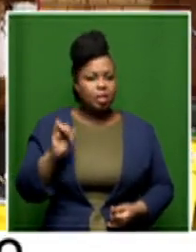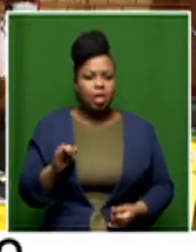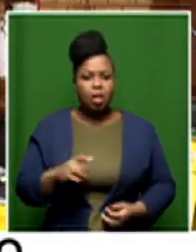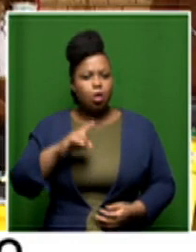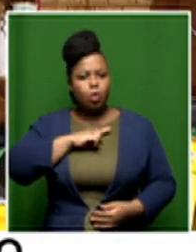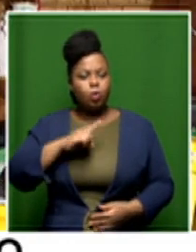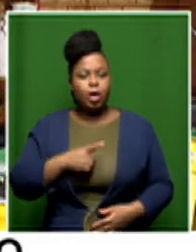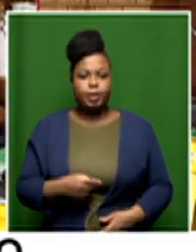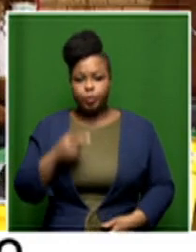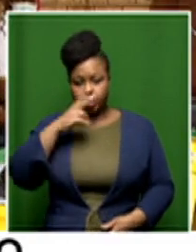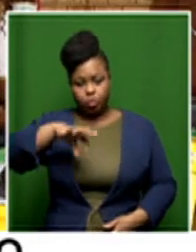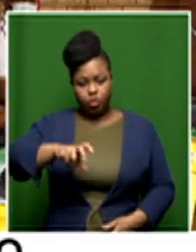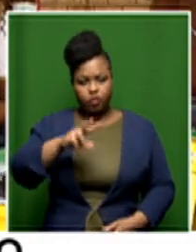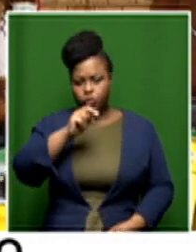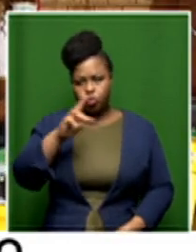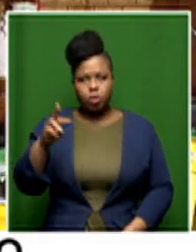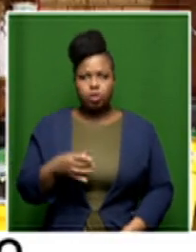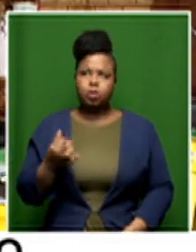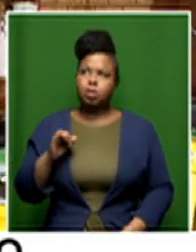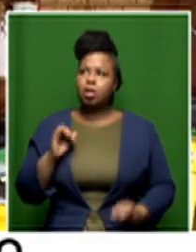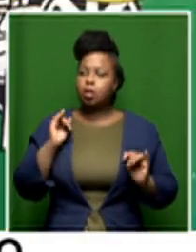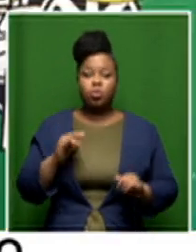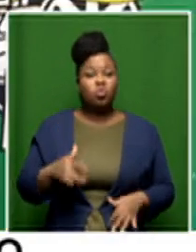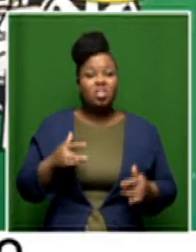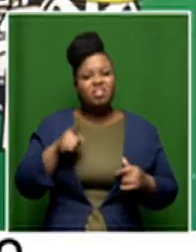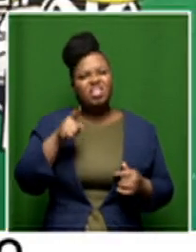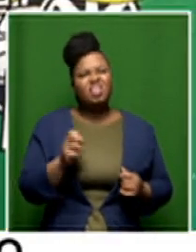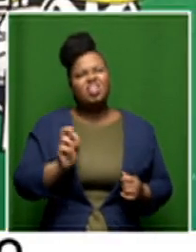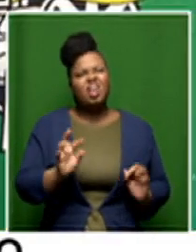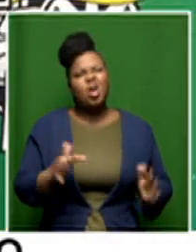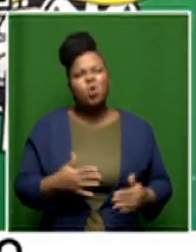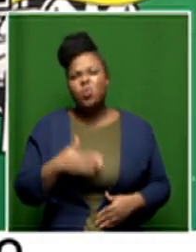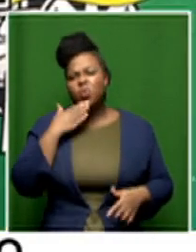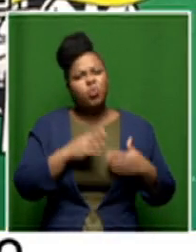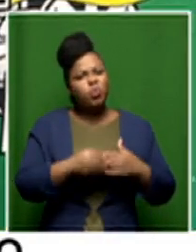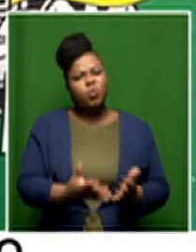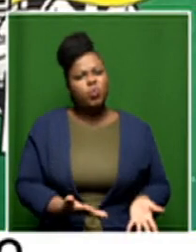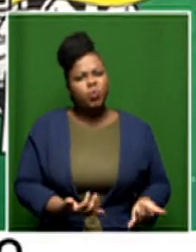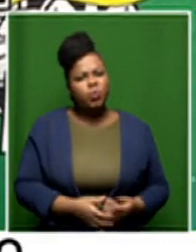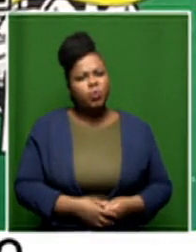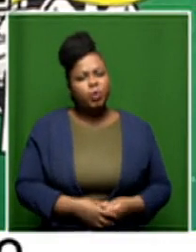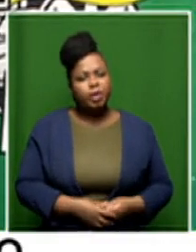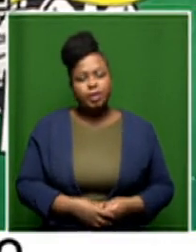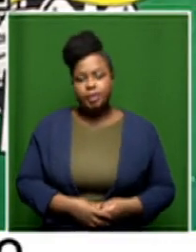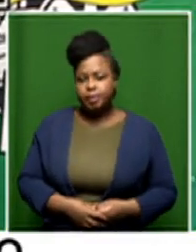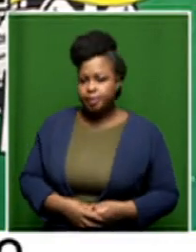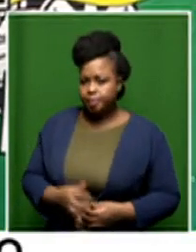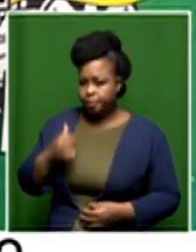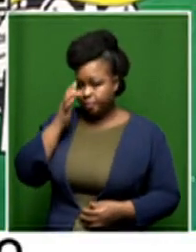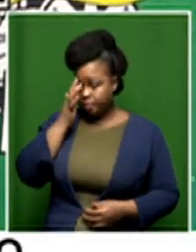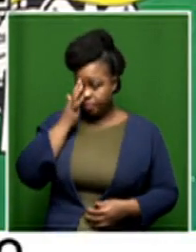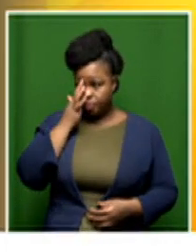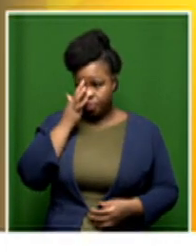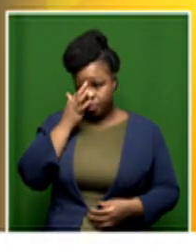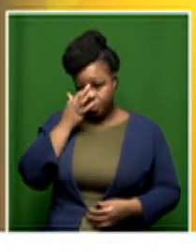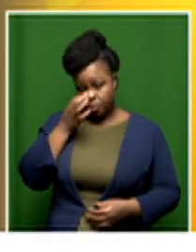the derelict state that the province finds itself in, I mean, you live there. What is it like? Who's leading at the moment? Well, the preoccupation